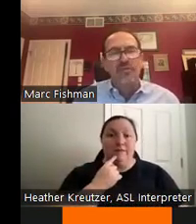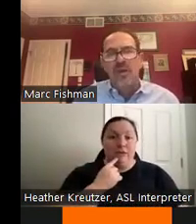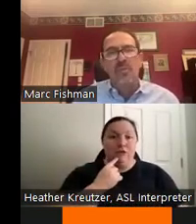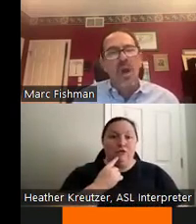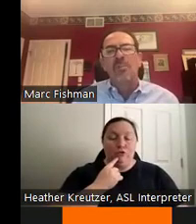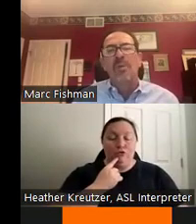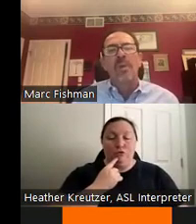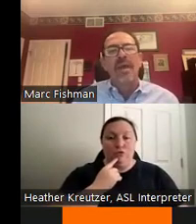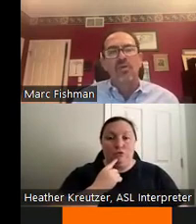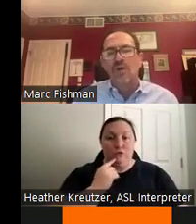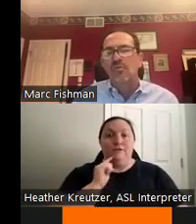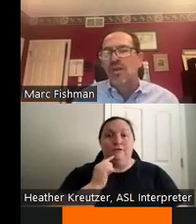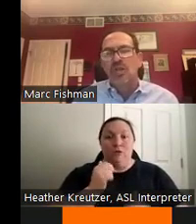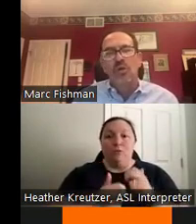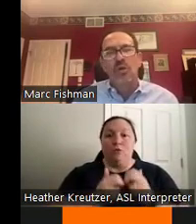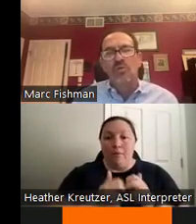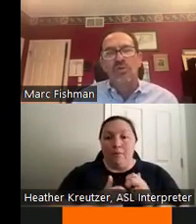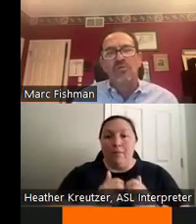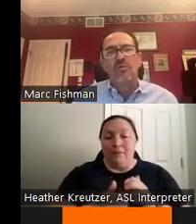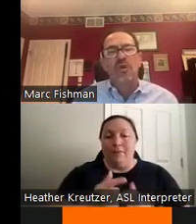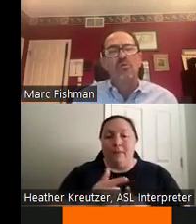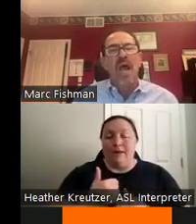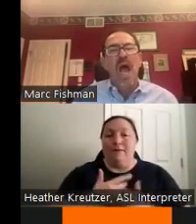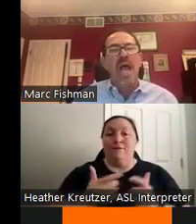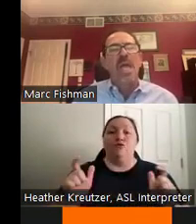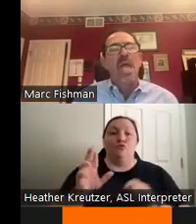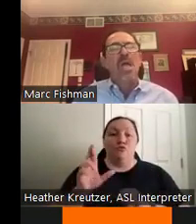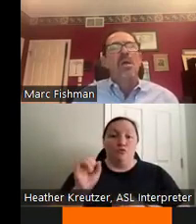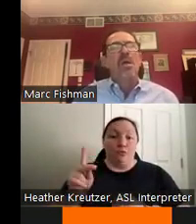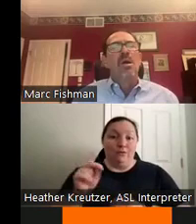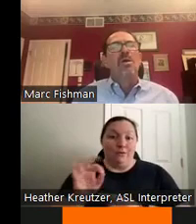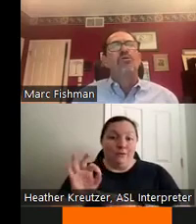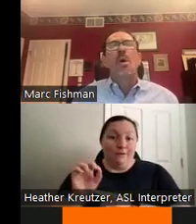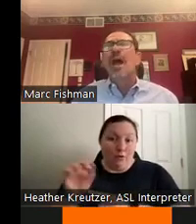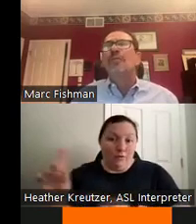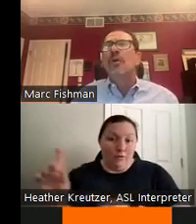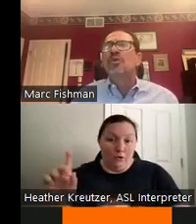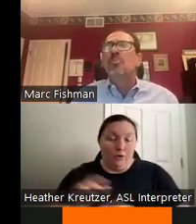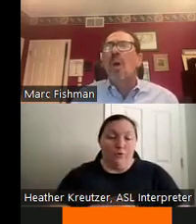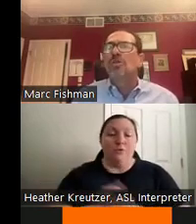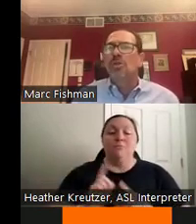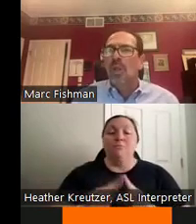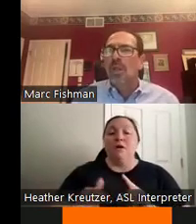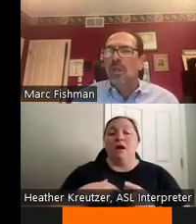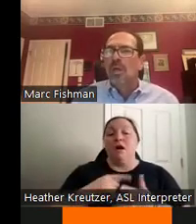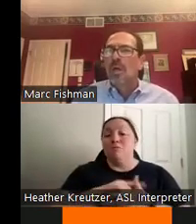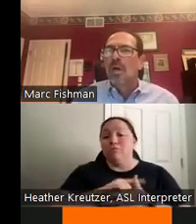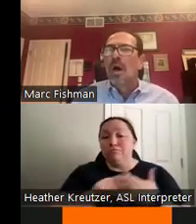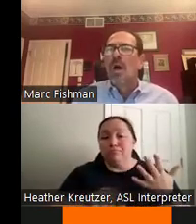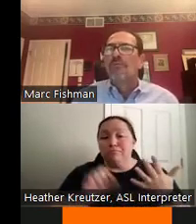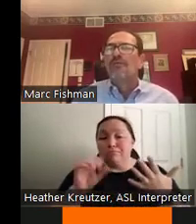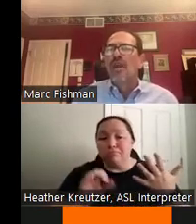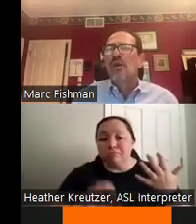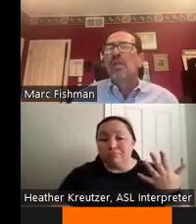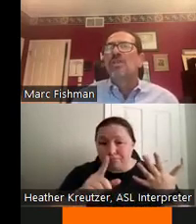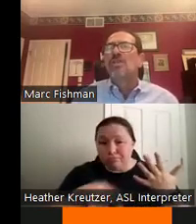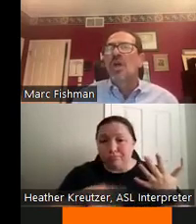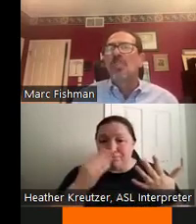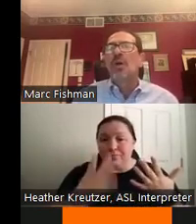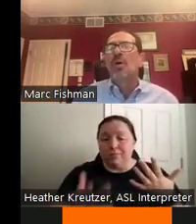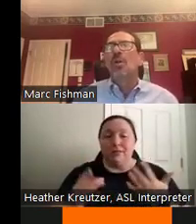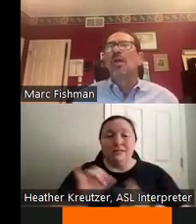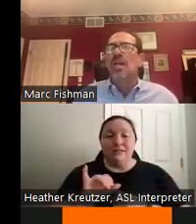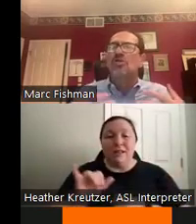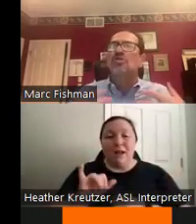person with a severe problem at great risk, including risk of overdose. But I throw it out there as the puzzle of a